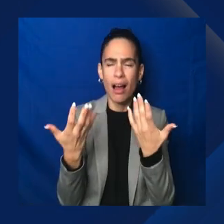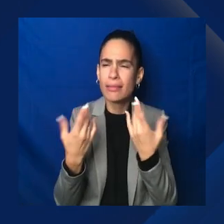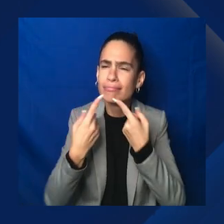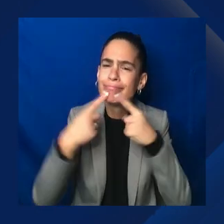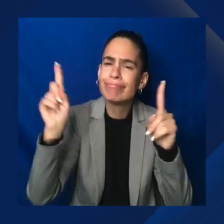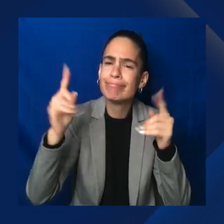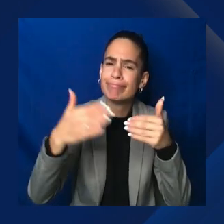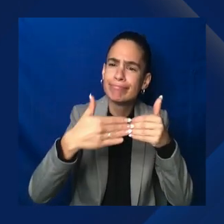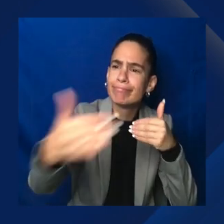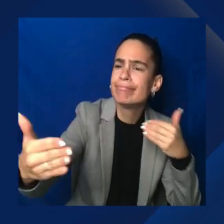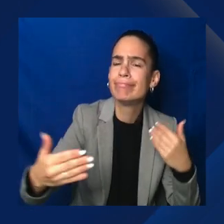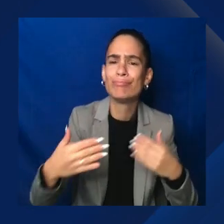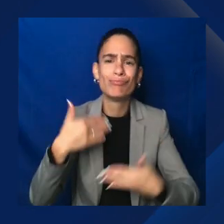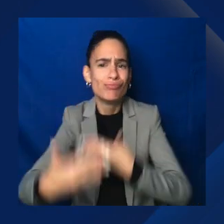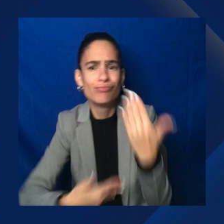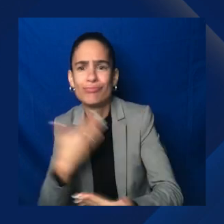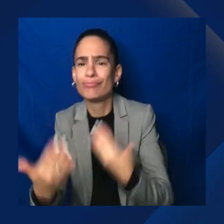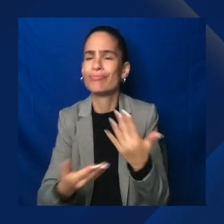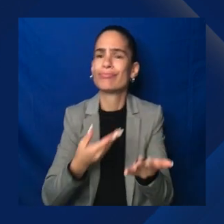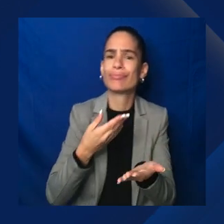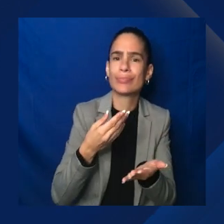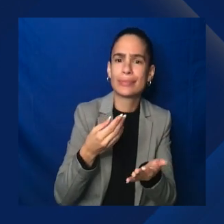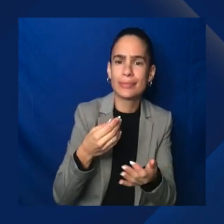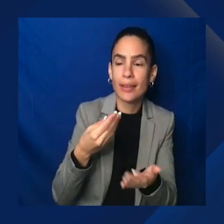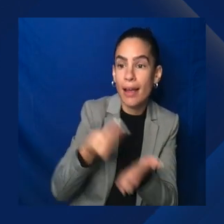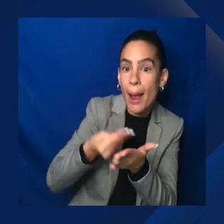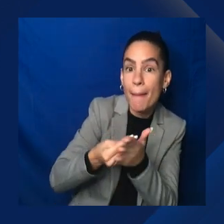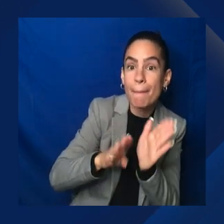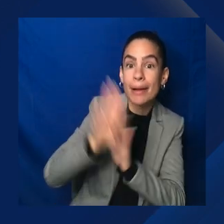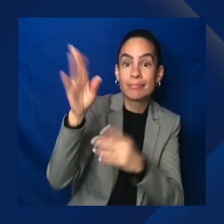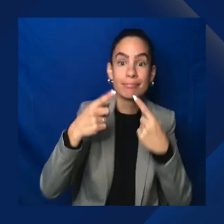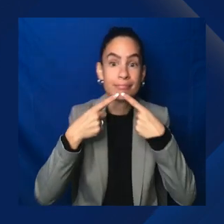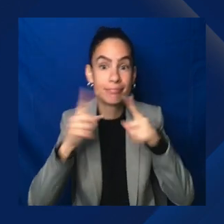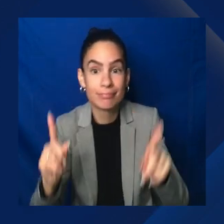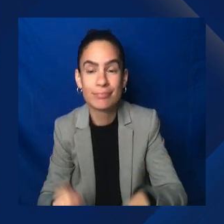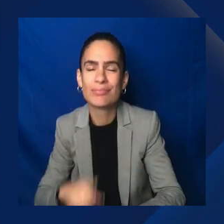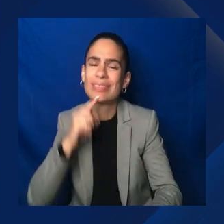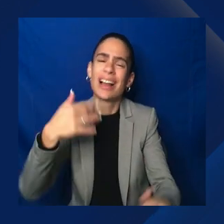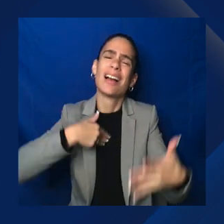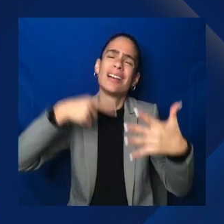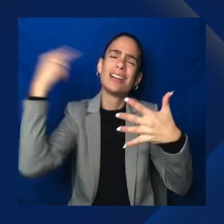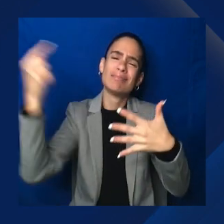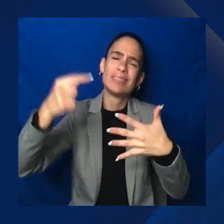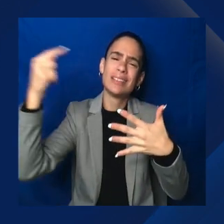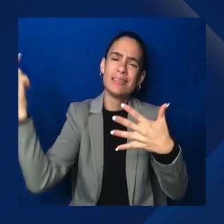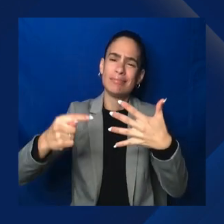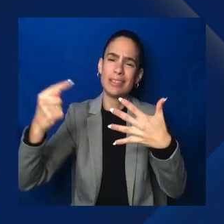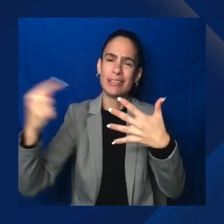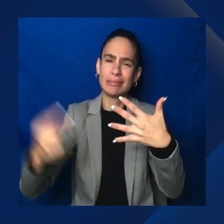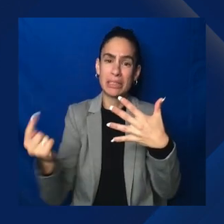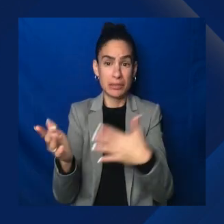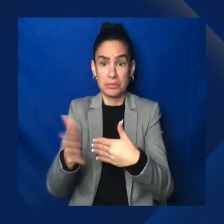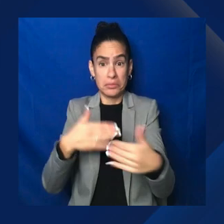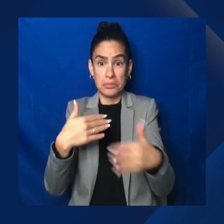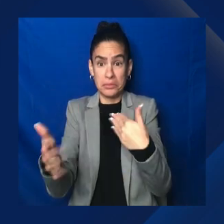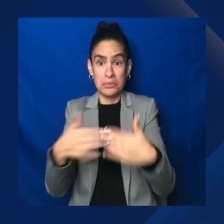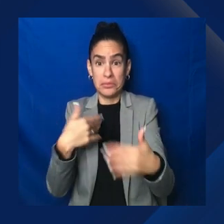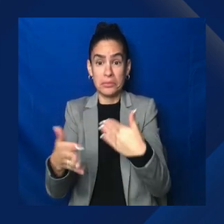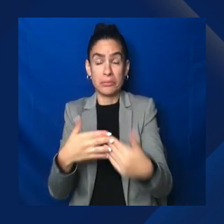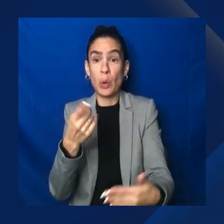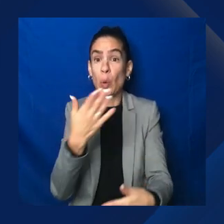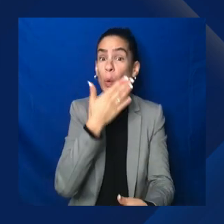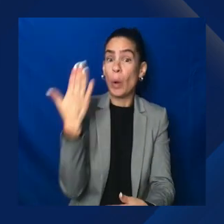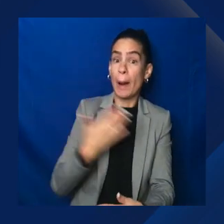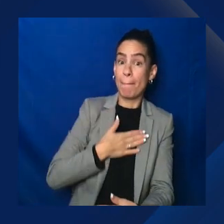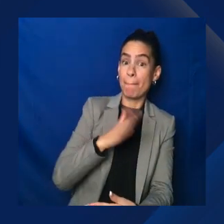economically society. There are lots of reasons, even if you lack all empathy, to want to support this. But fortunately, I think